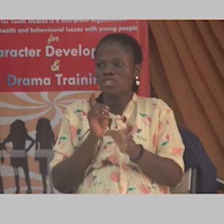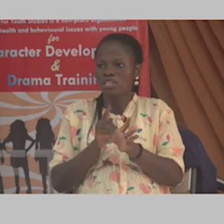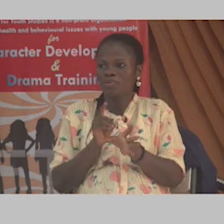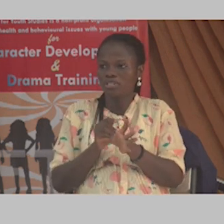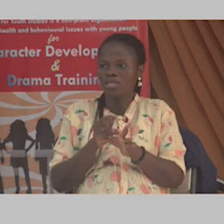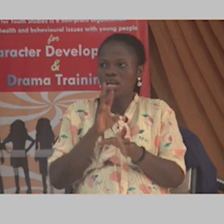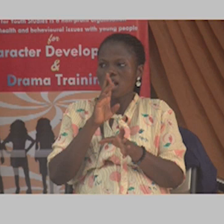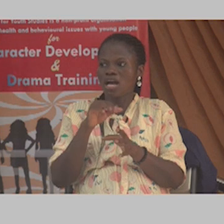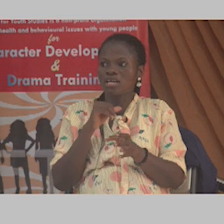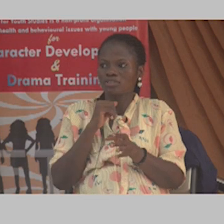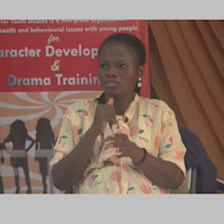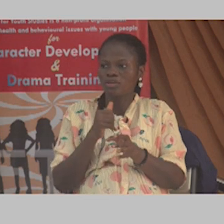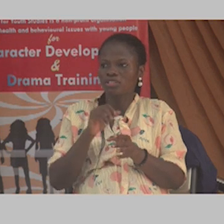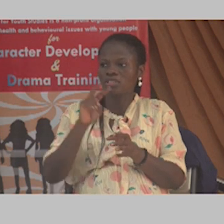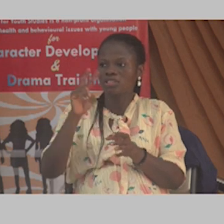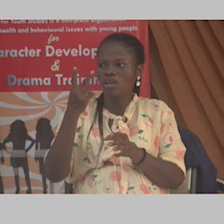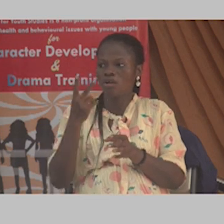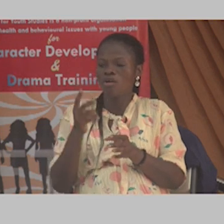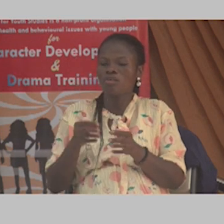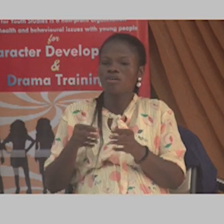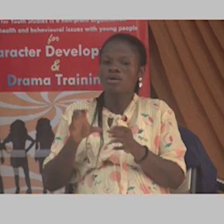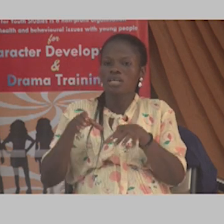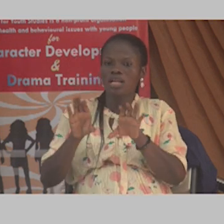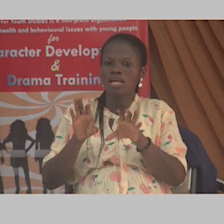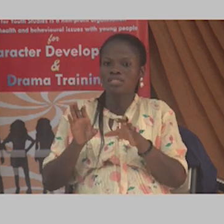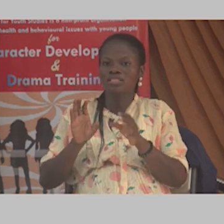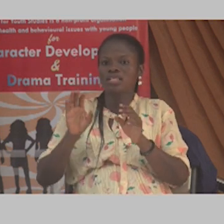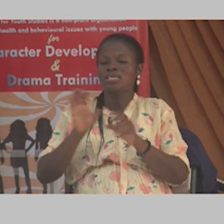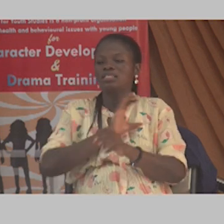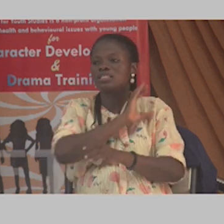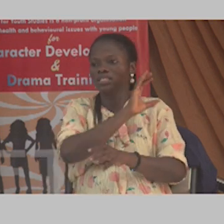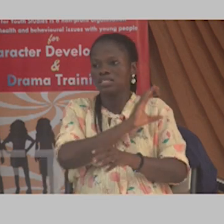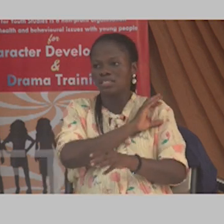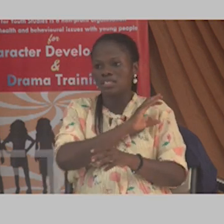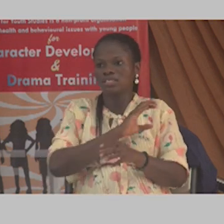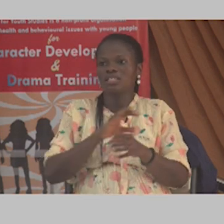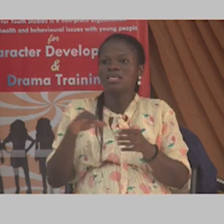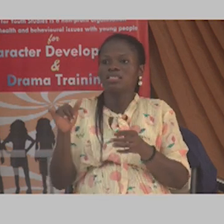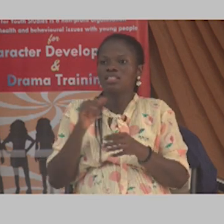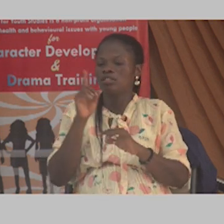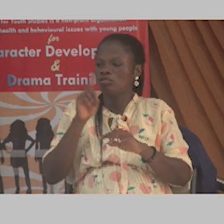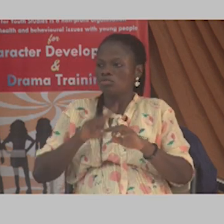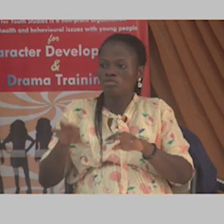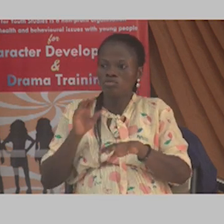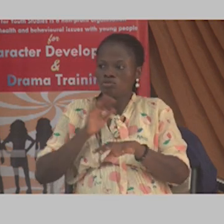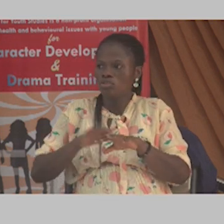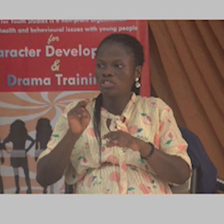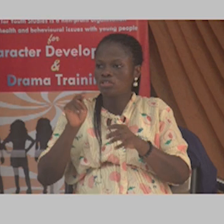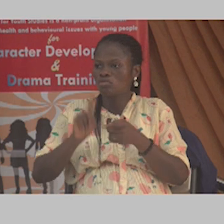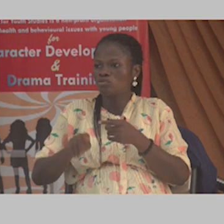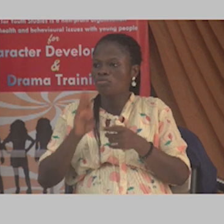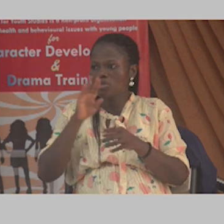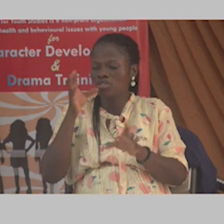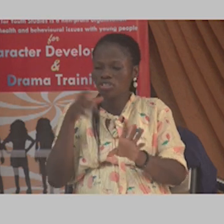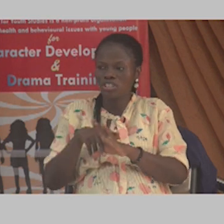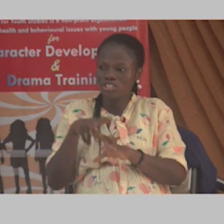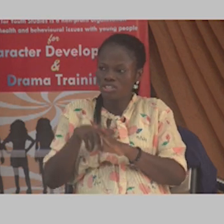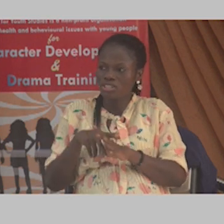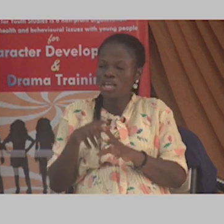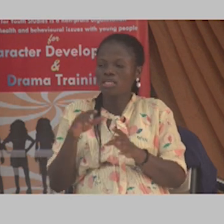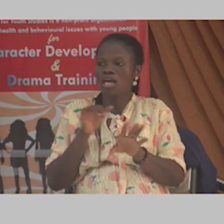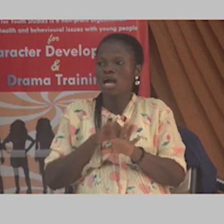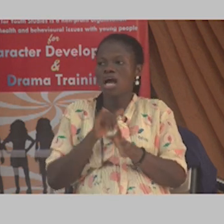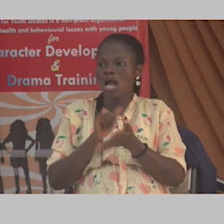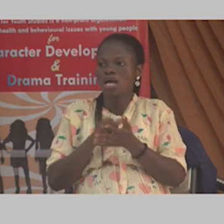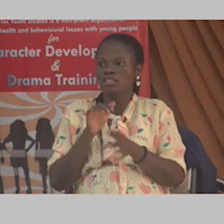not second-class citizens, and as such should not be treated as such. They should not be pitied.